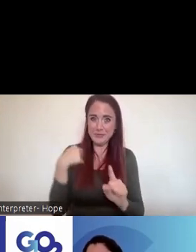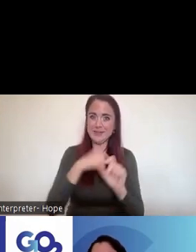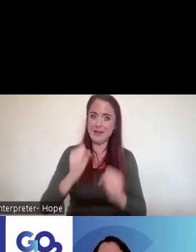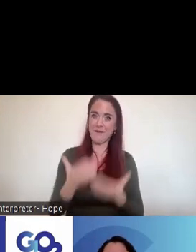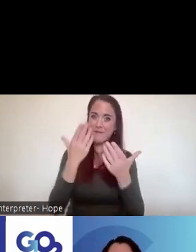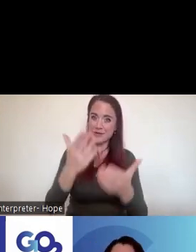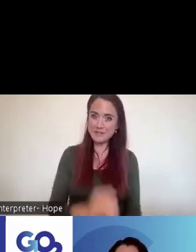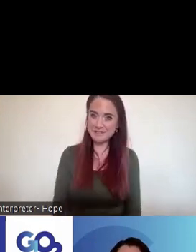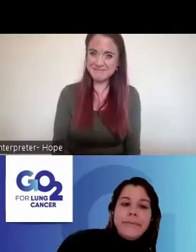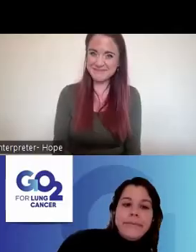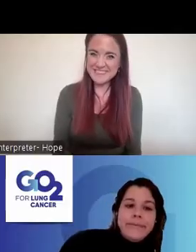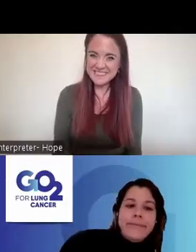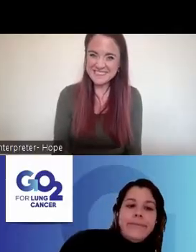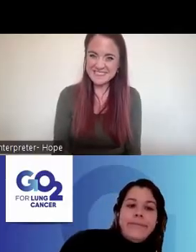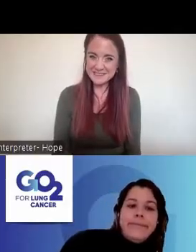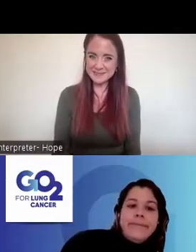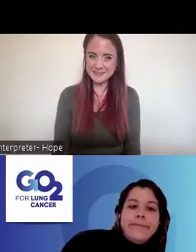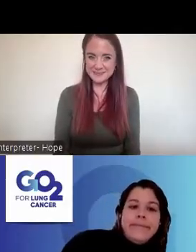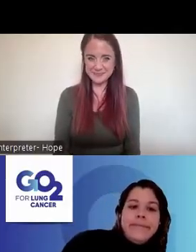offer.